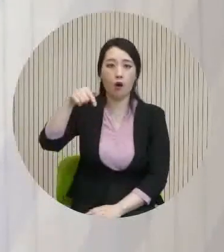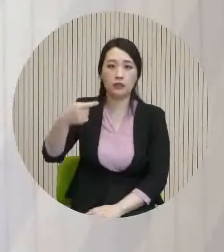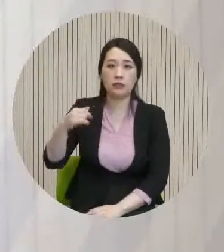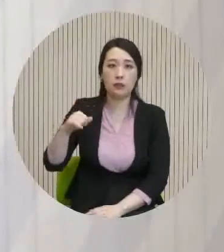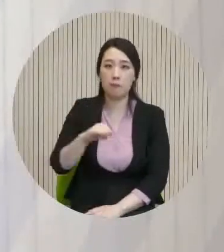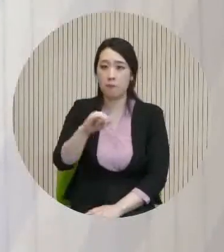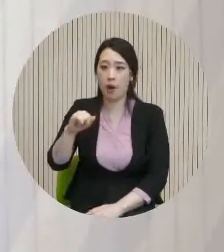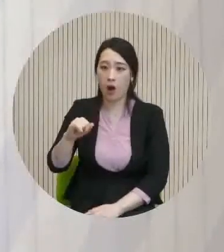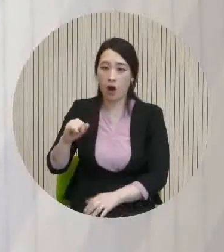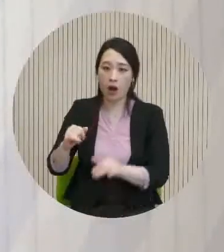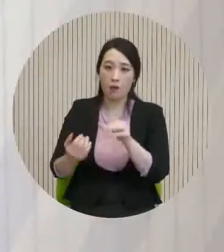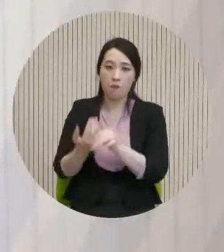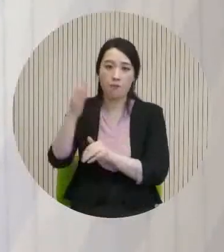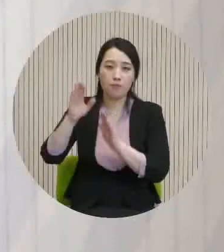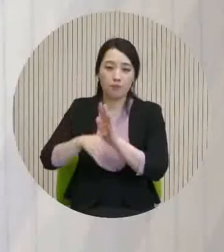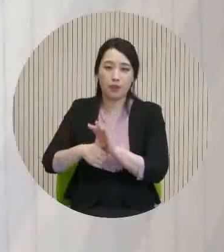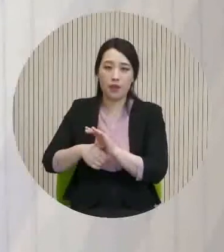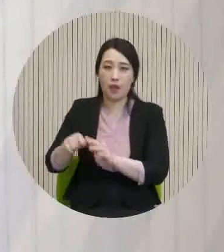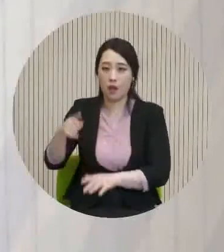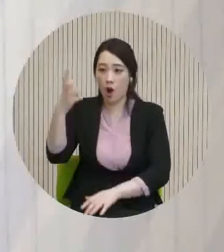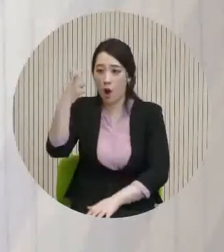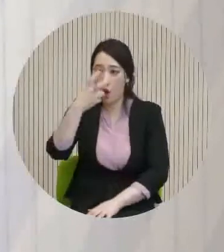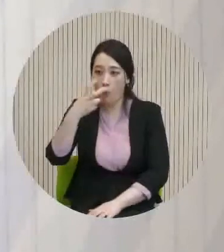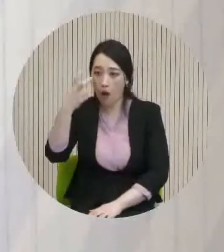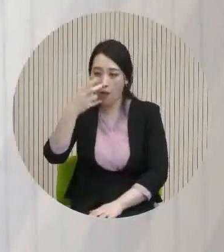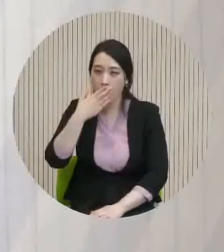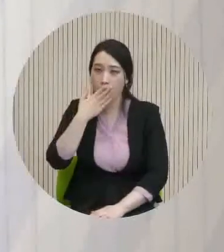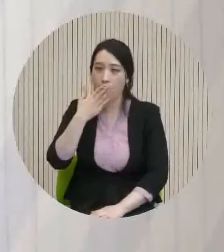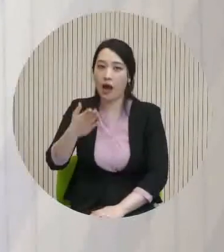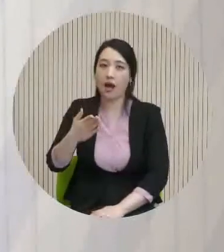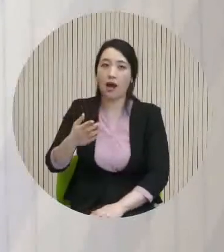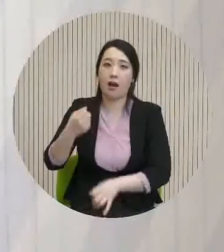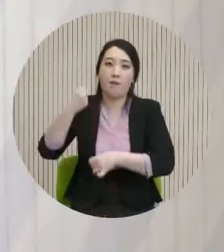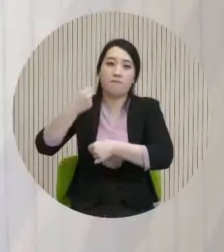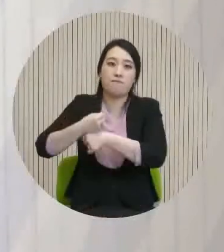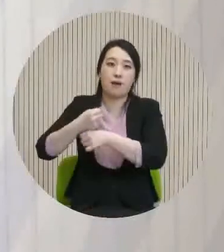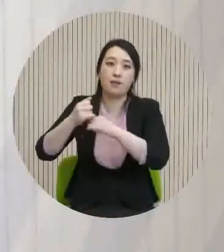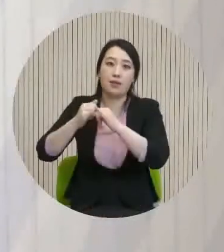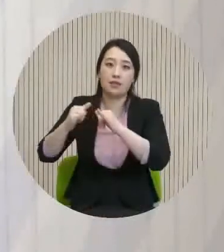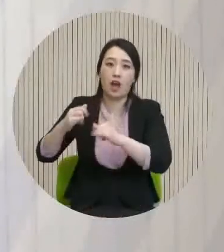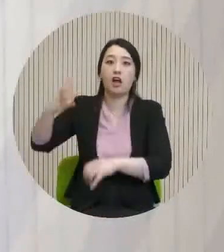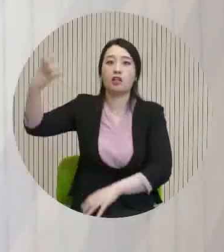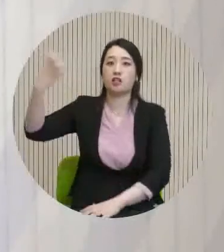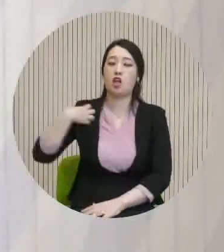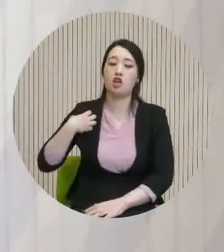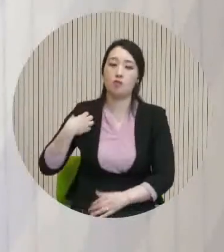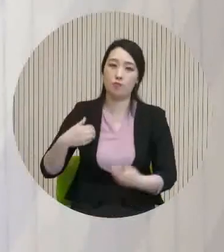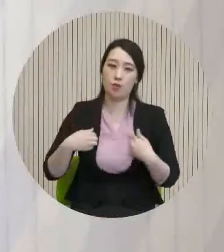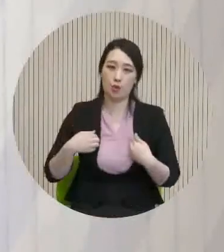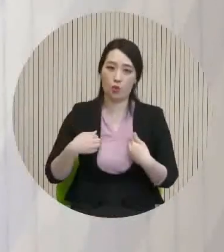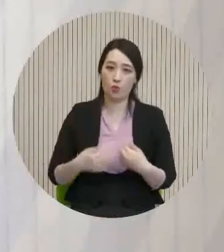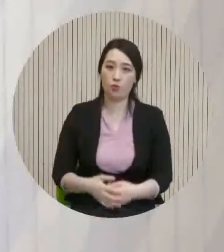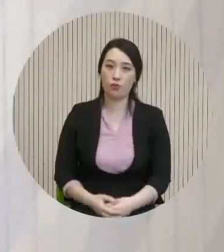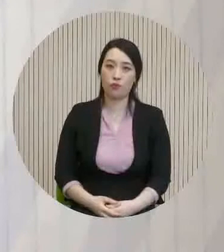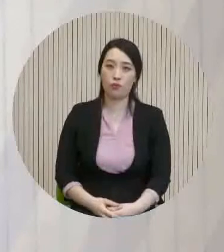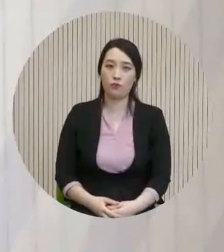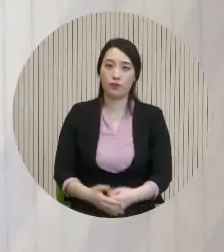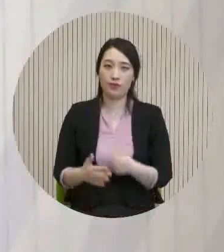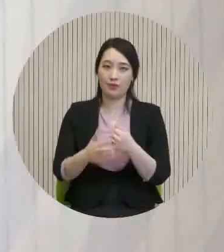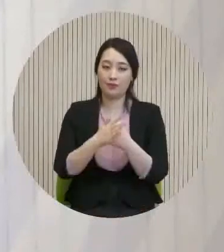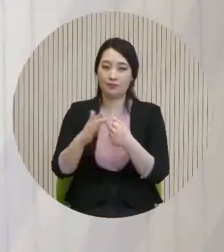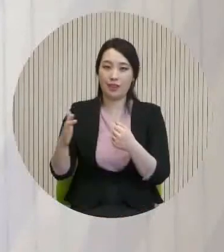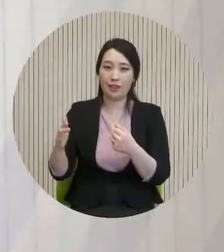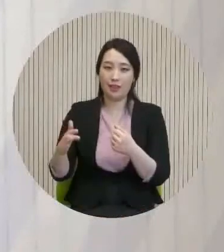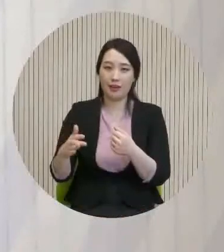data that will be updated by the children, and there might be some bug that can be fixed by the engineers. So we